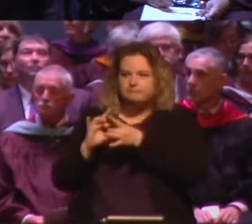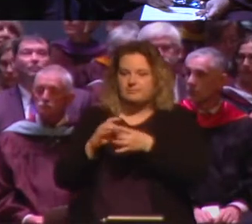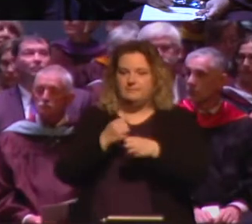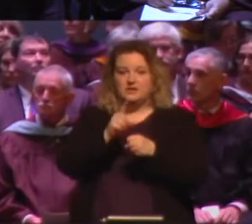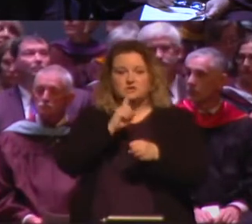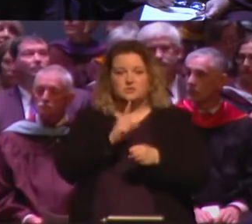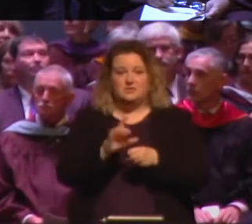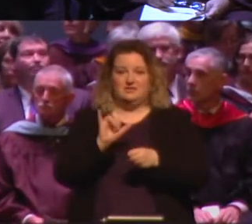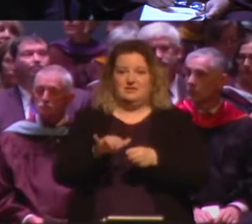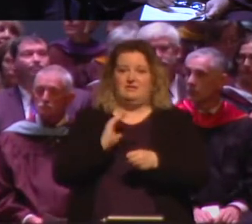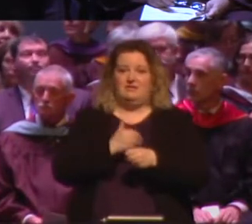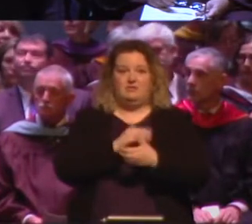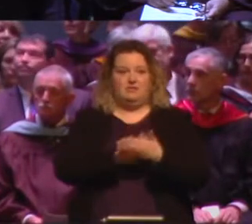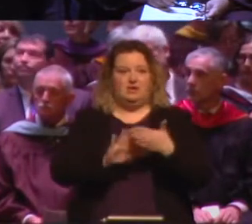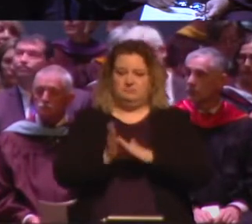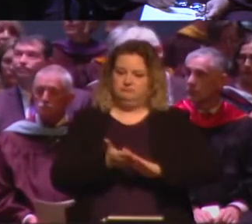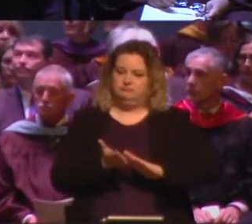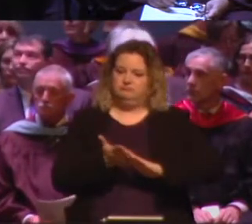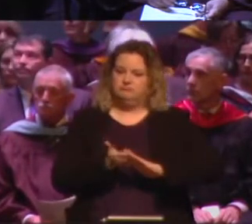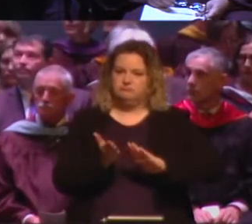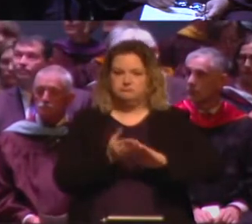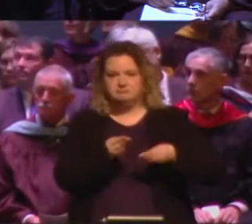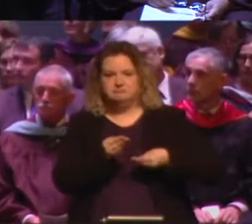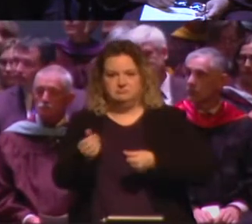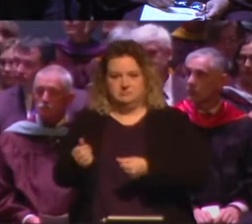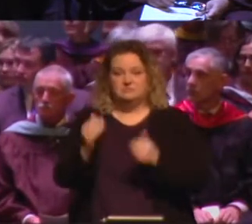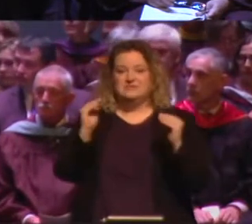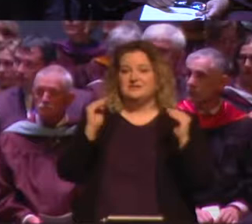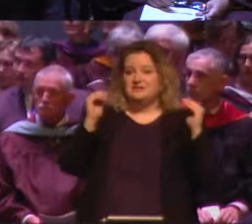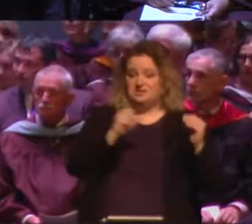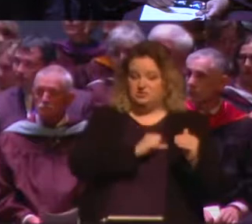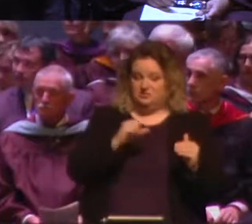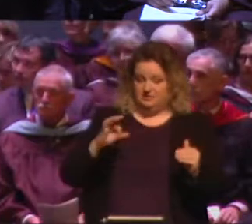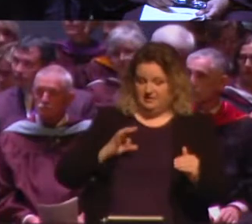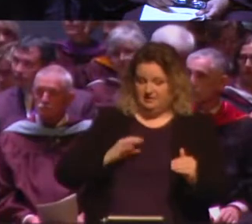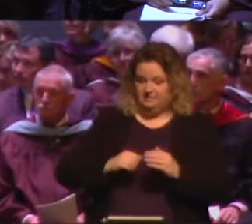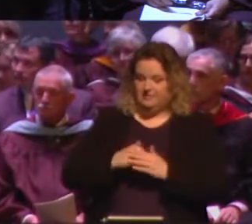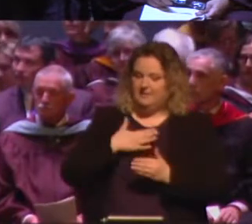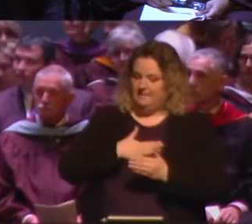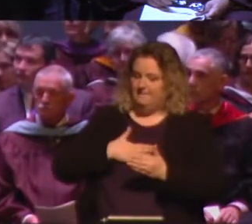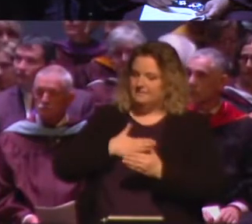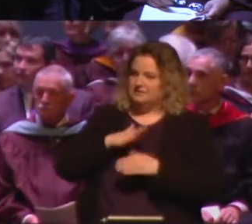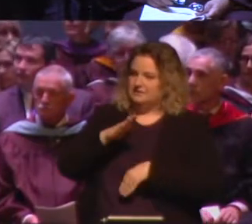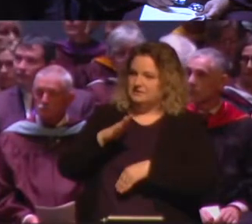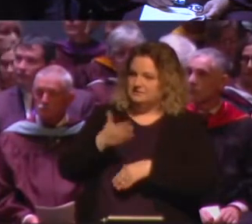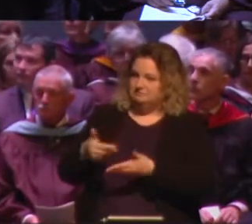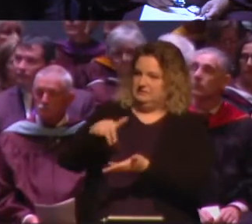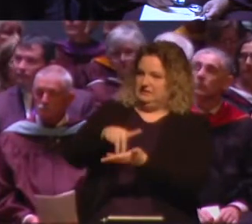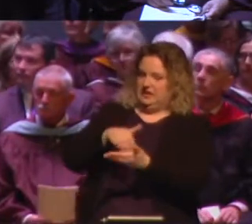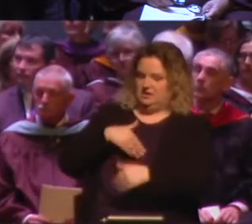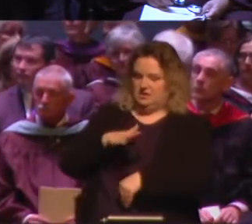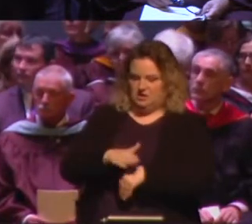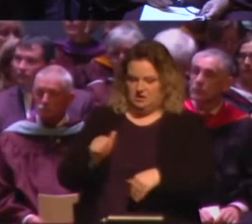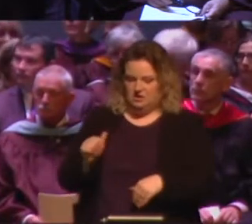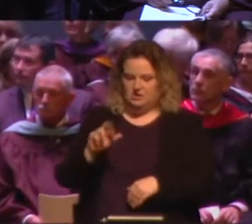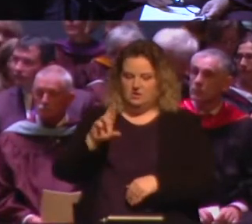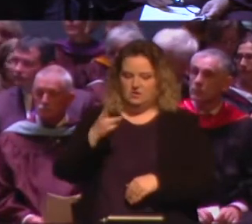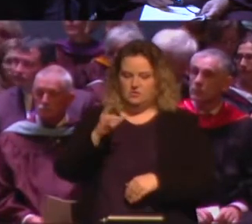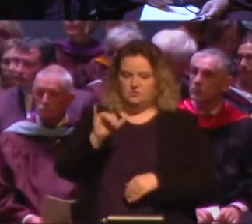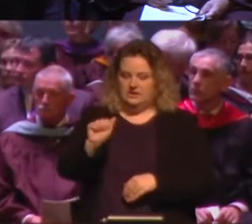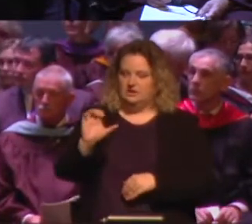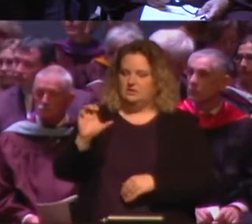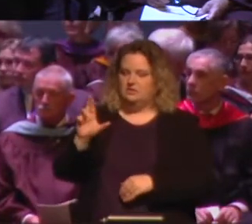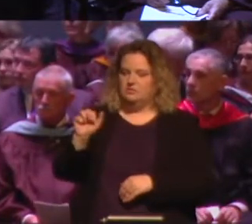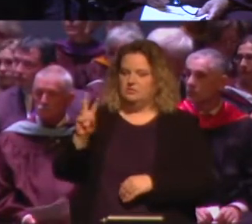operation of the institution. The senior staff of Western Piedmont, please stand as I call your name. Ms. Rhea Crawford,